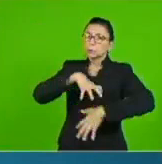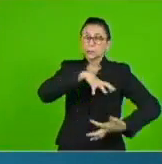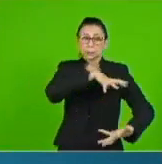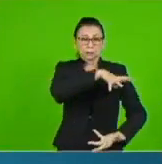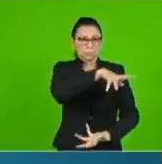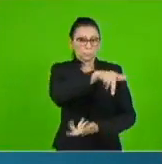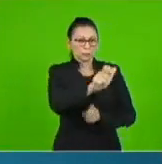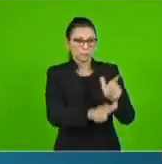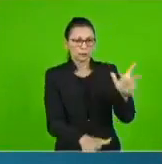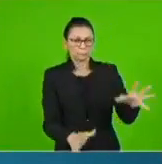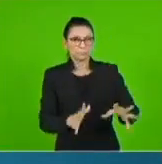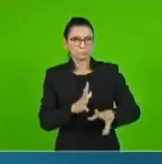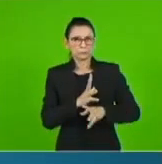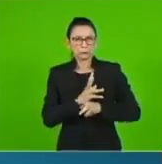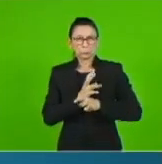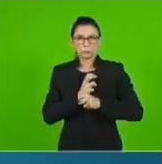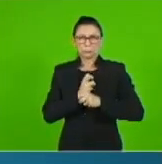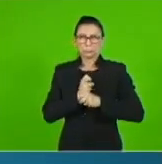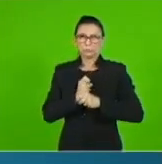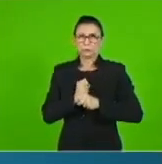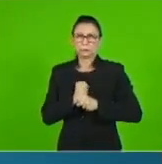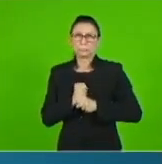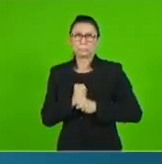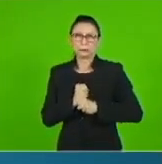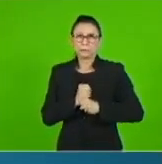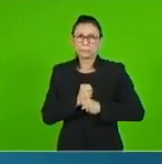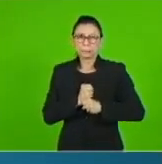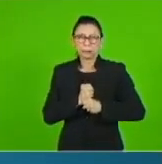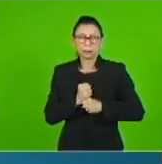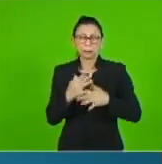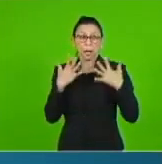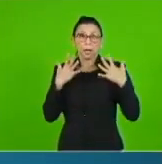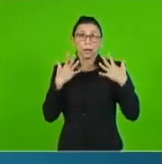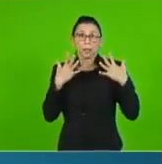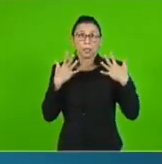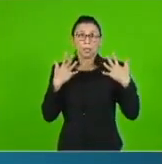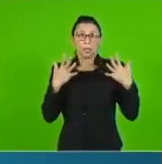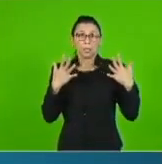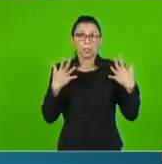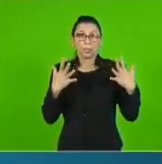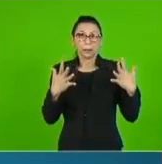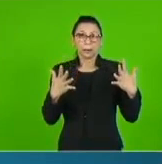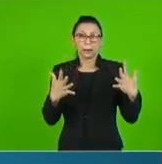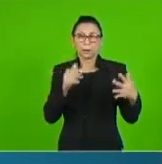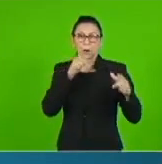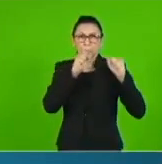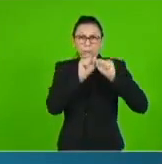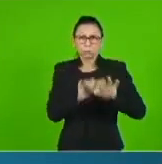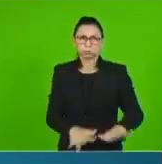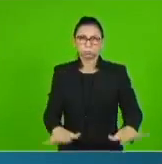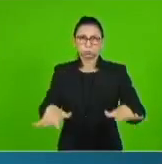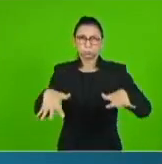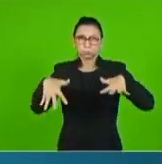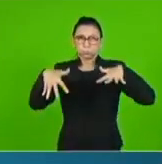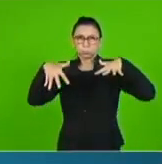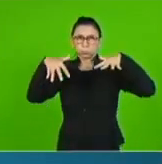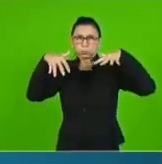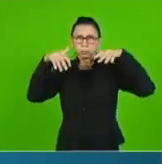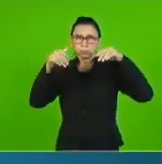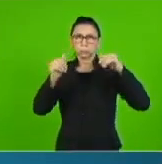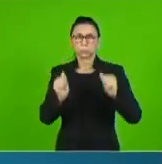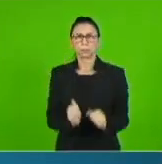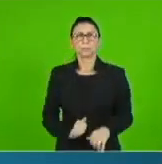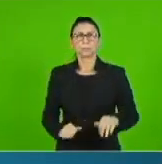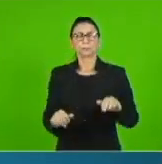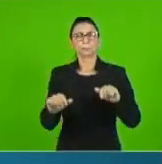earth, anguish of the nations. And they will be perplexed by the